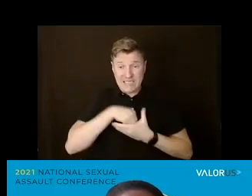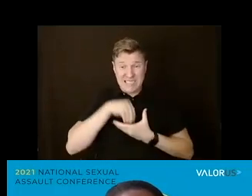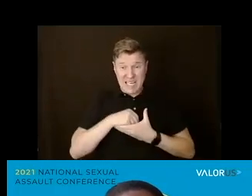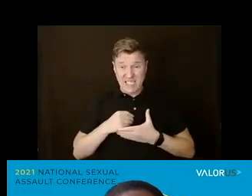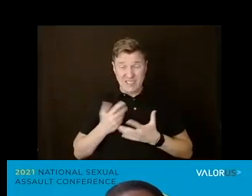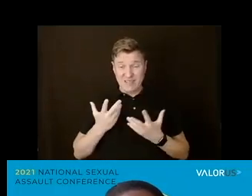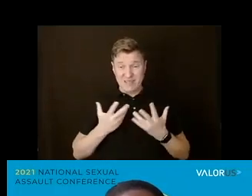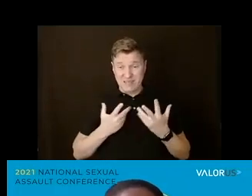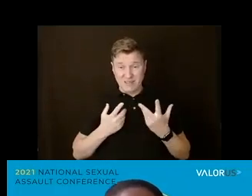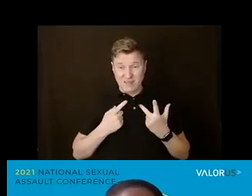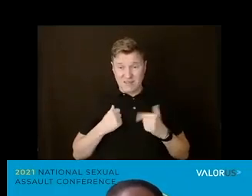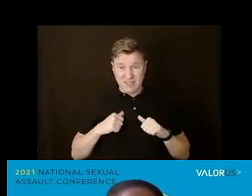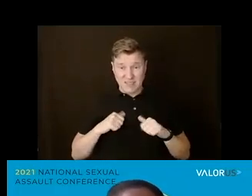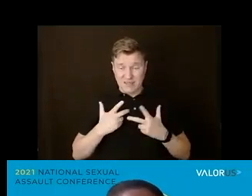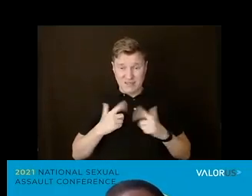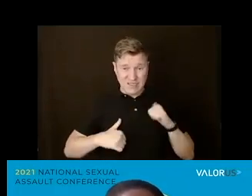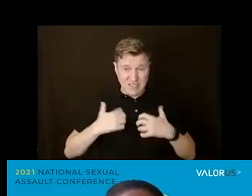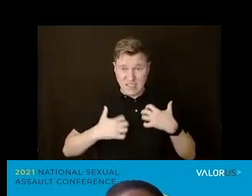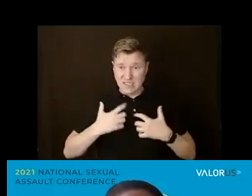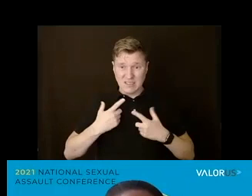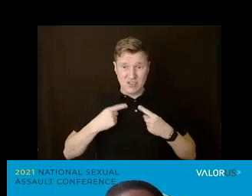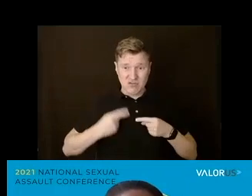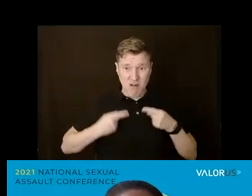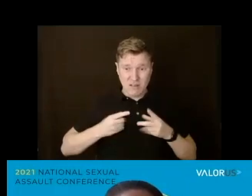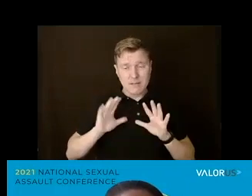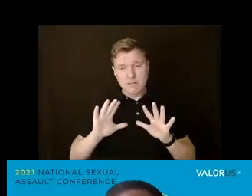move on to a more traditional workshop.